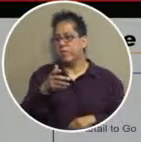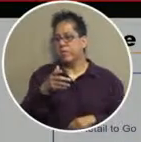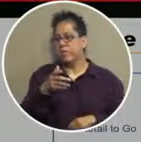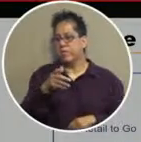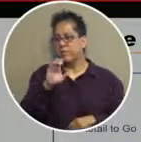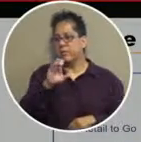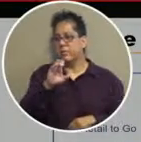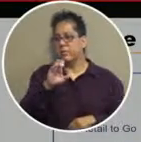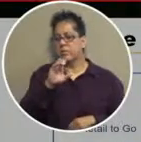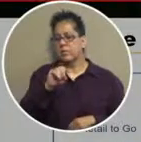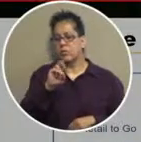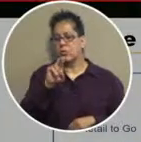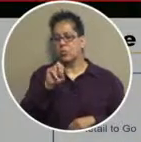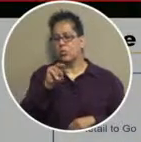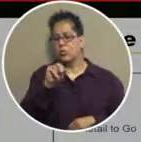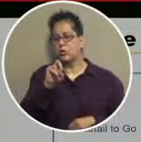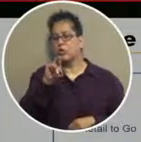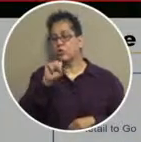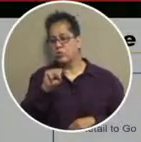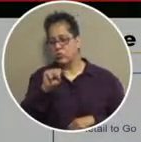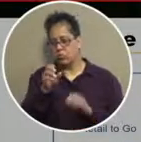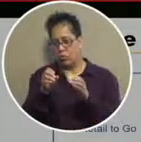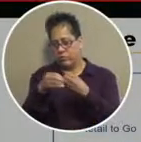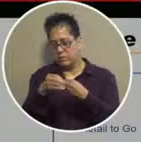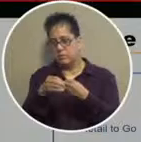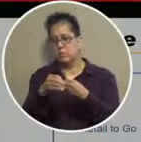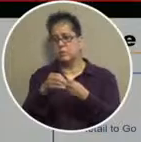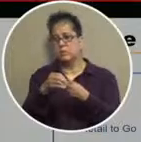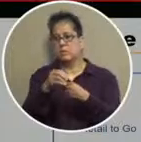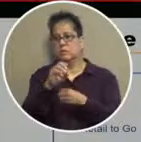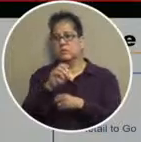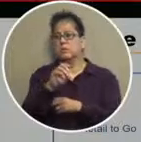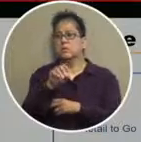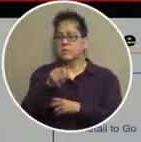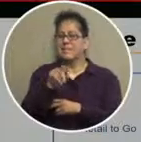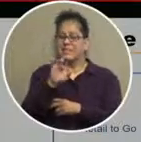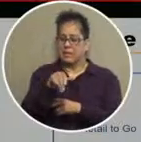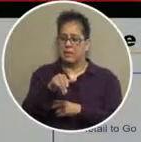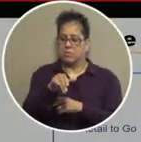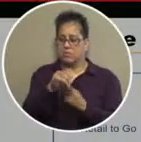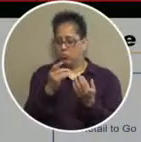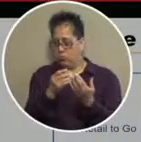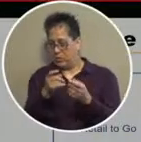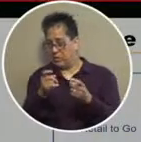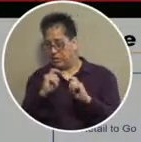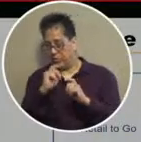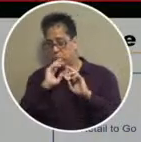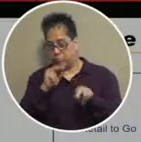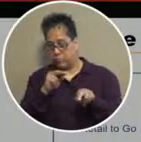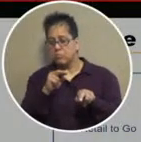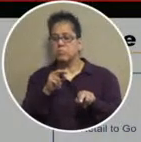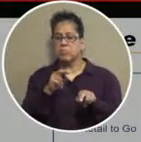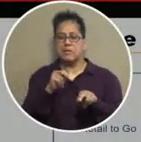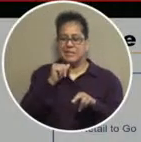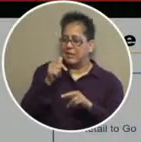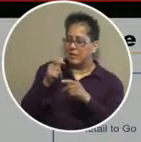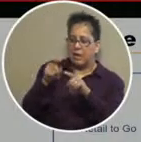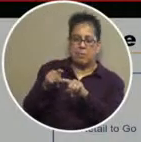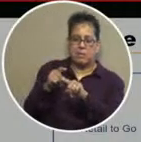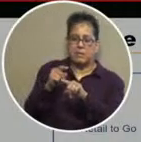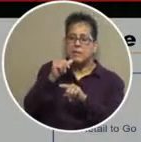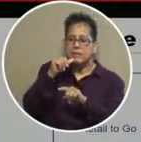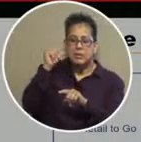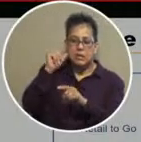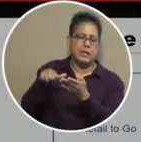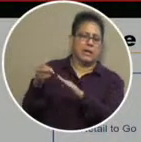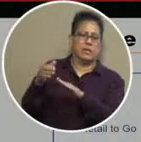the coroner's office, Mayor. Coroner's office, yeah. Thanks, Mario. Coroner's office. So that's it's not like it hit all at